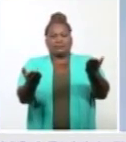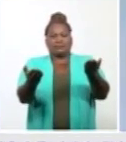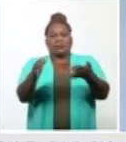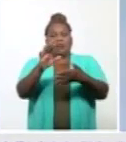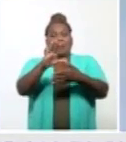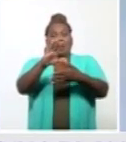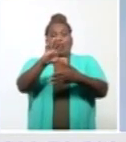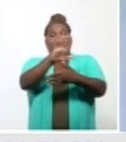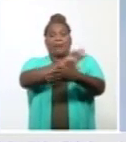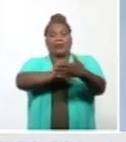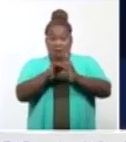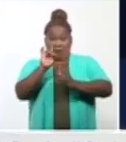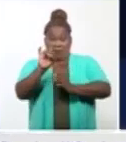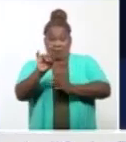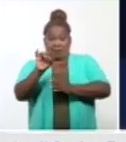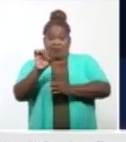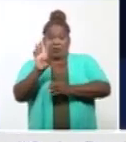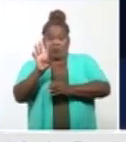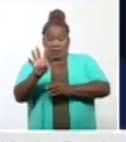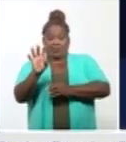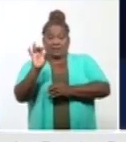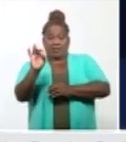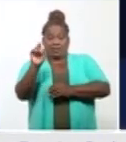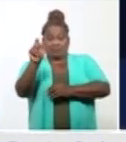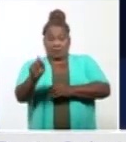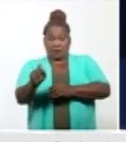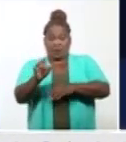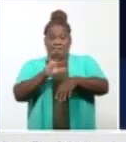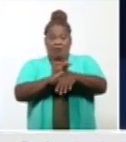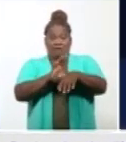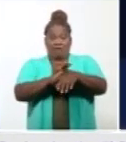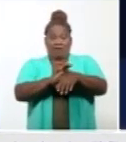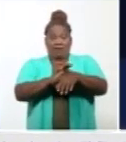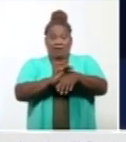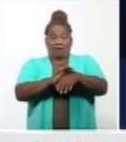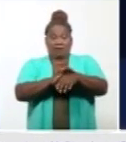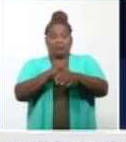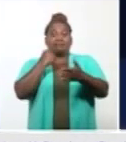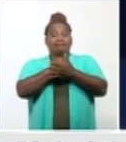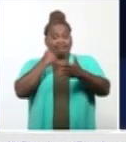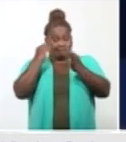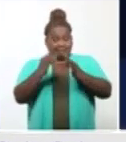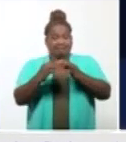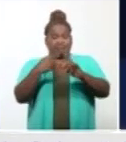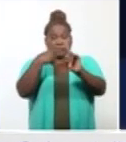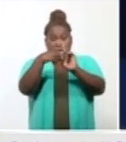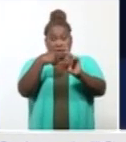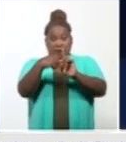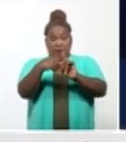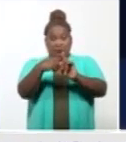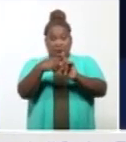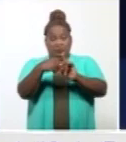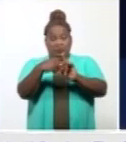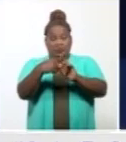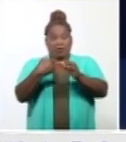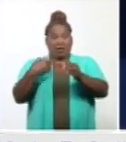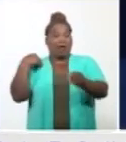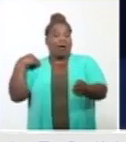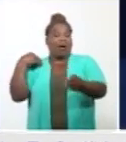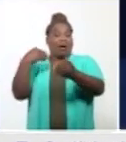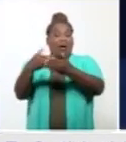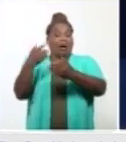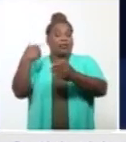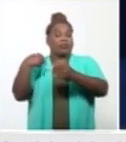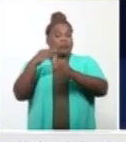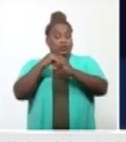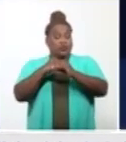96.8%, and this is a very important indicator which we always stress every day, 154